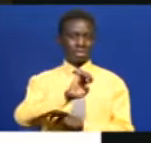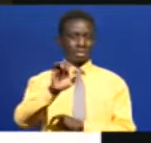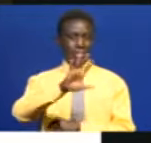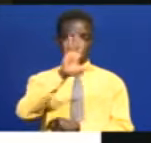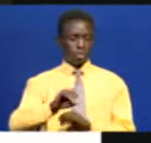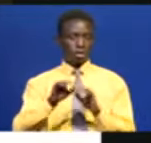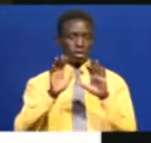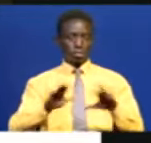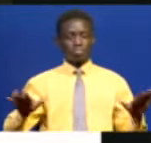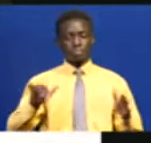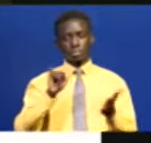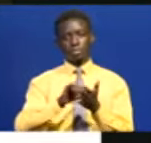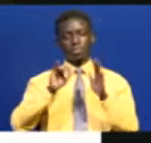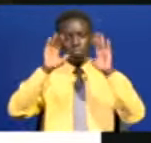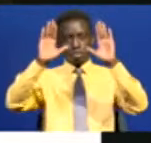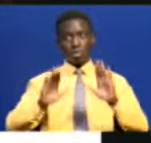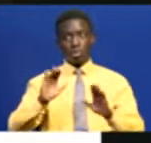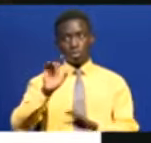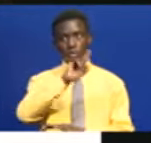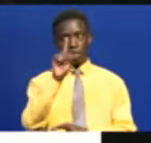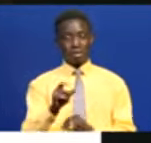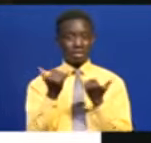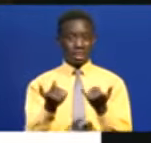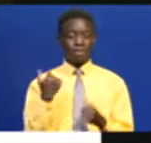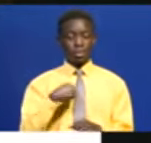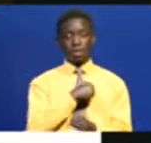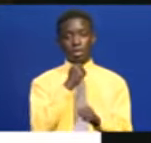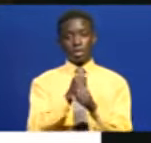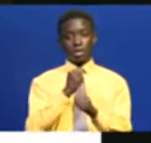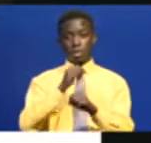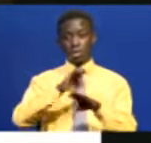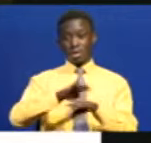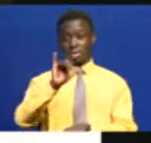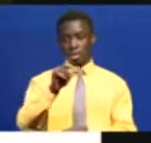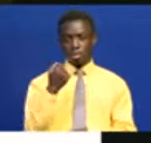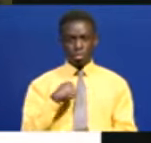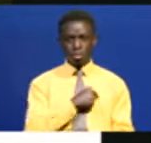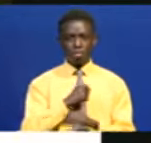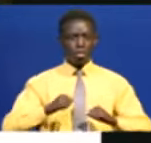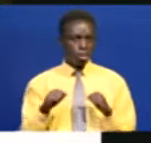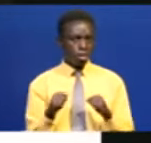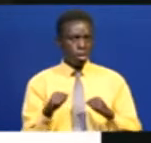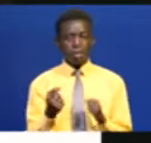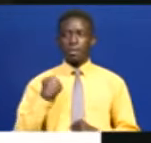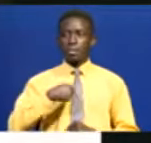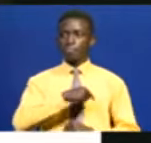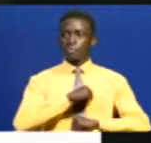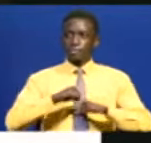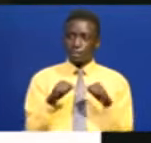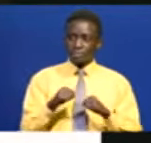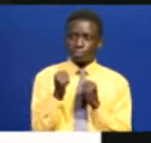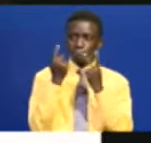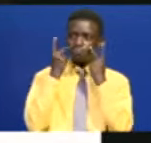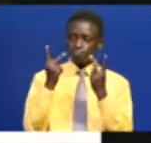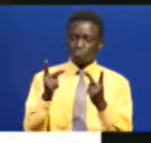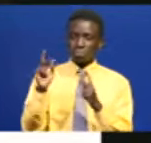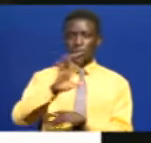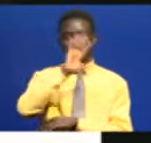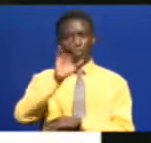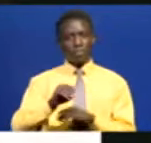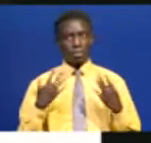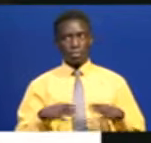yes. question. And yes. now we are working on that, and we are very excited, and we are very happy to see African people again